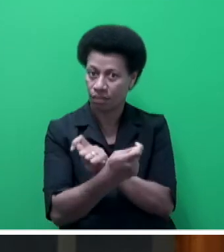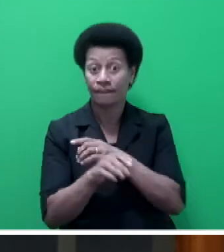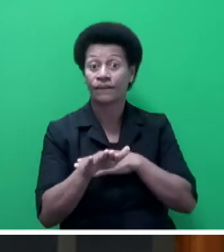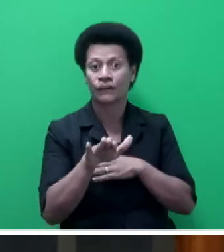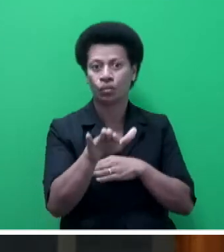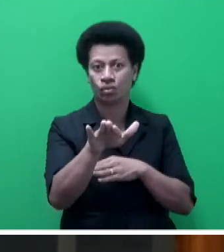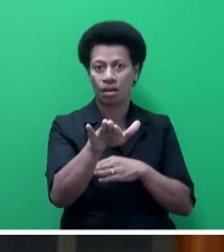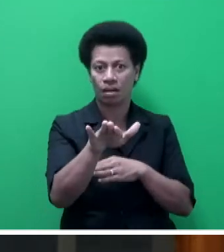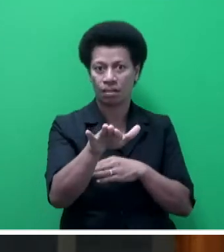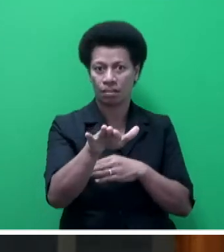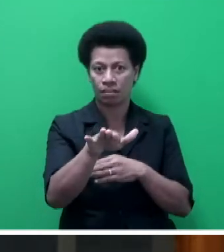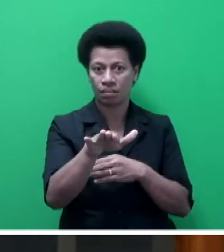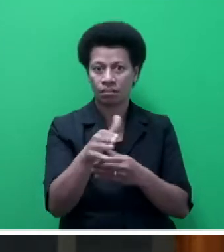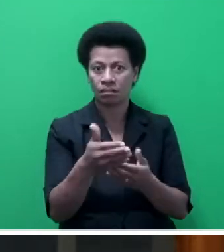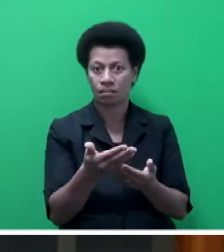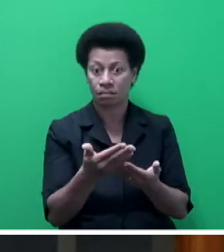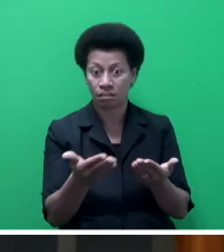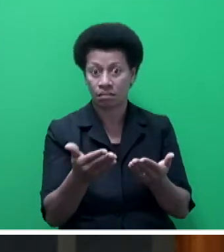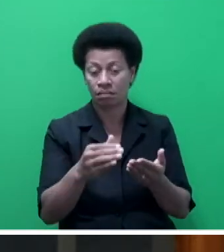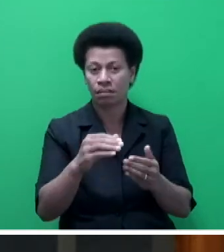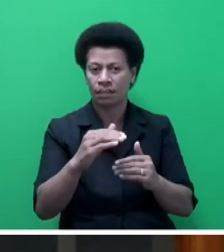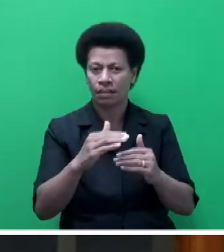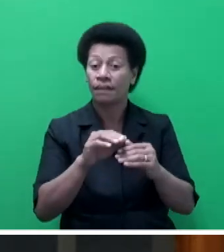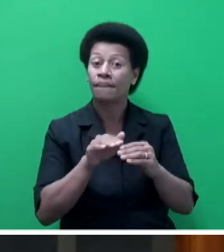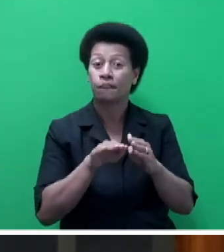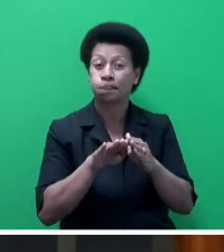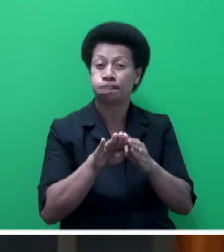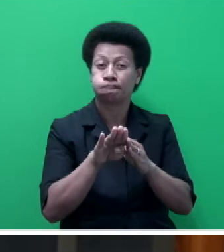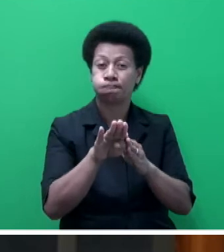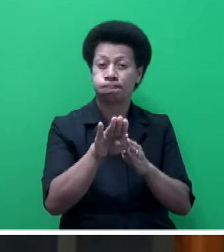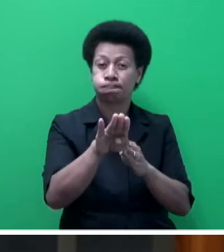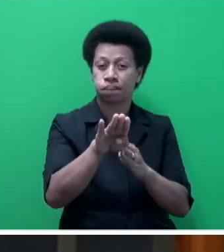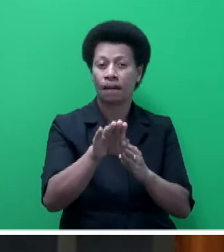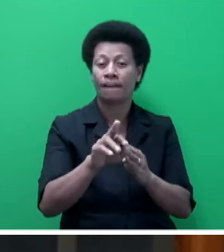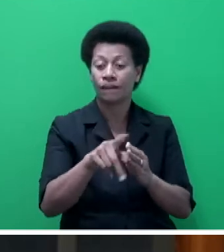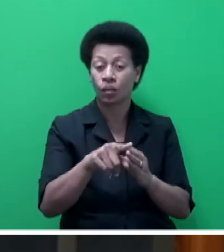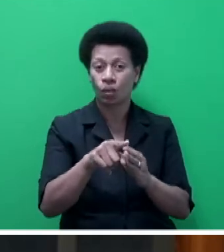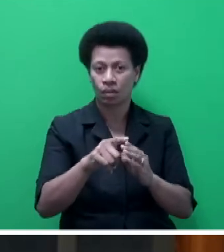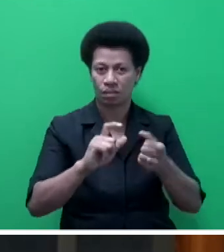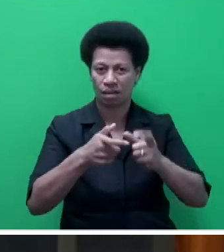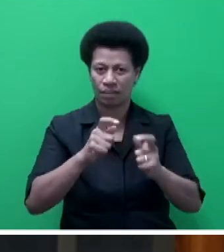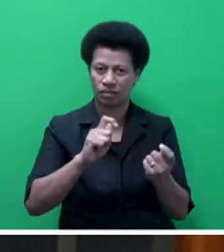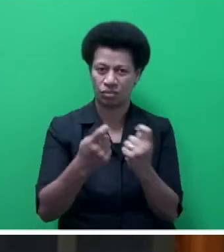places them at the heart of building up resilience to climate impacts.